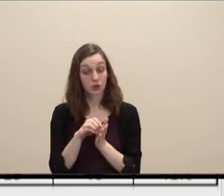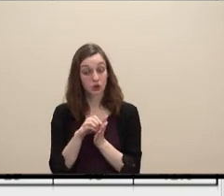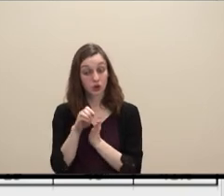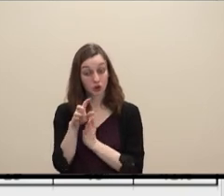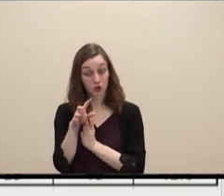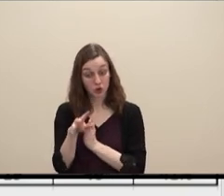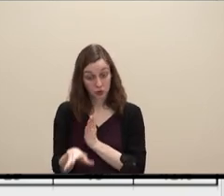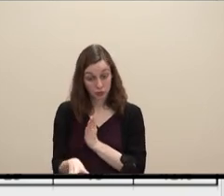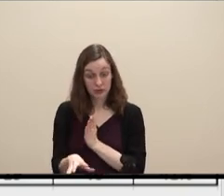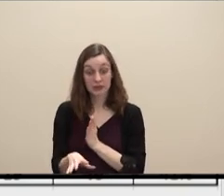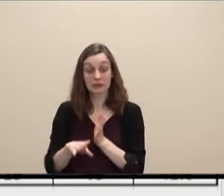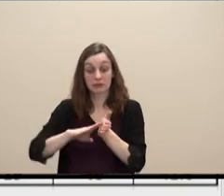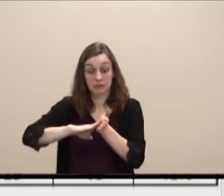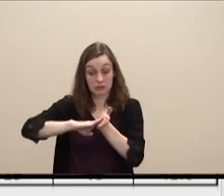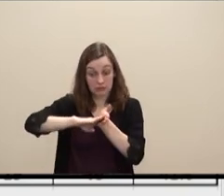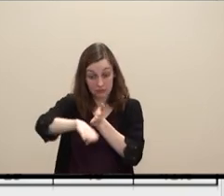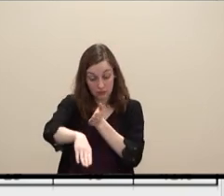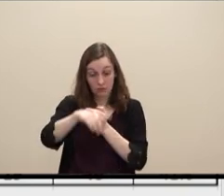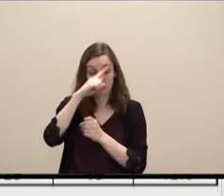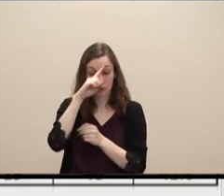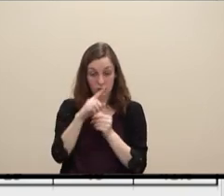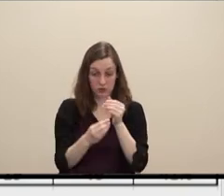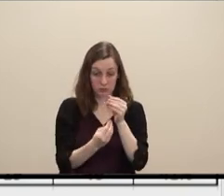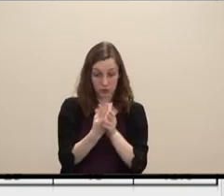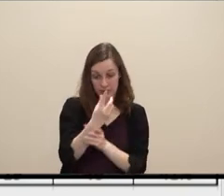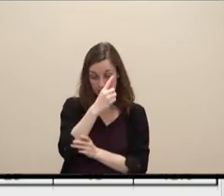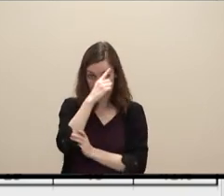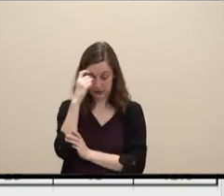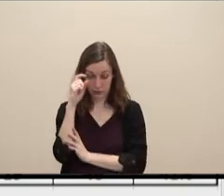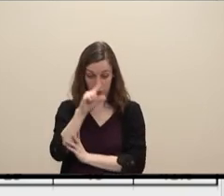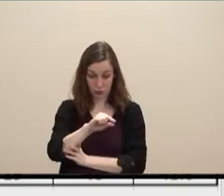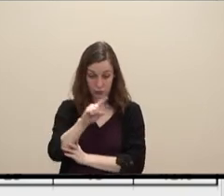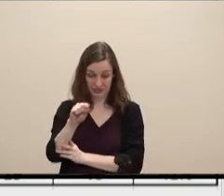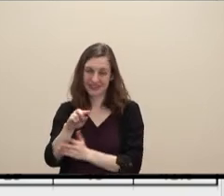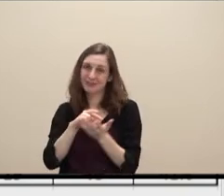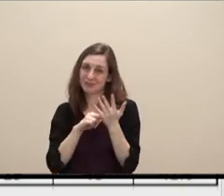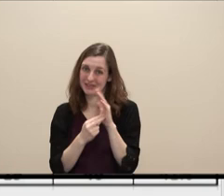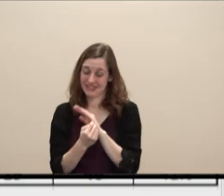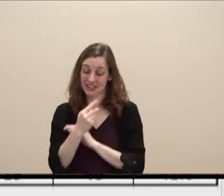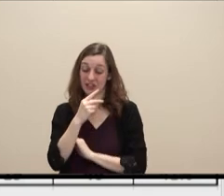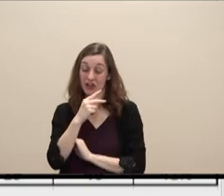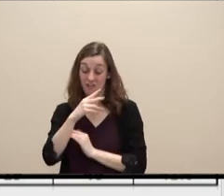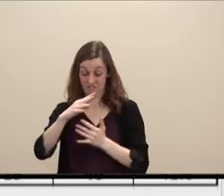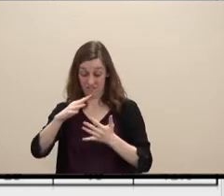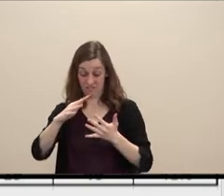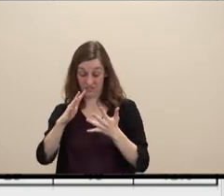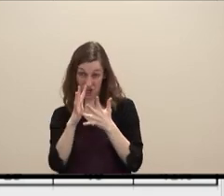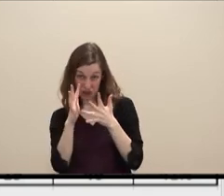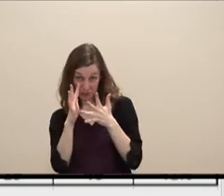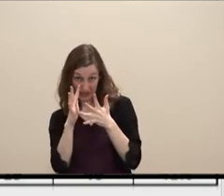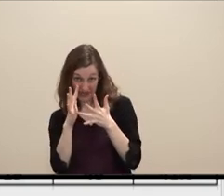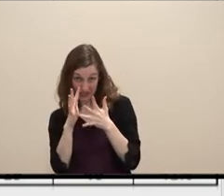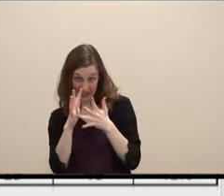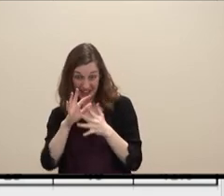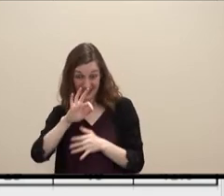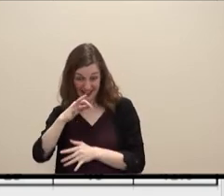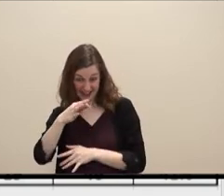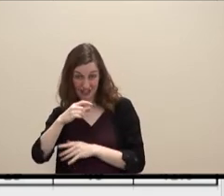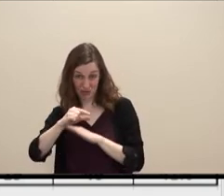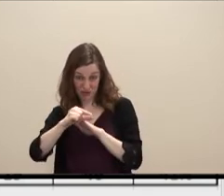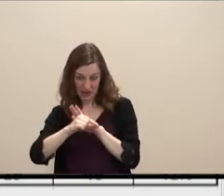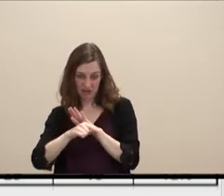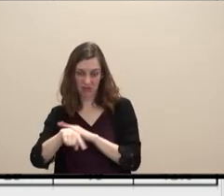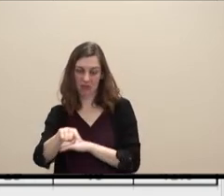governor. They never have to take those. So the freshmen are super lucky. Like the class of 2023, last year's